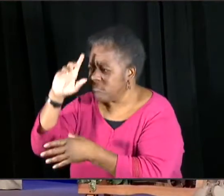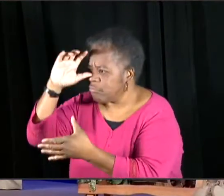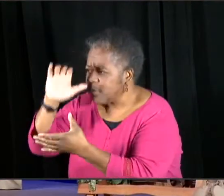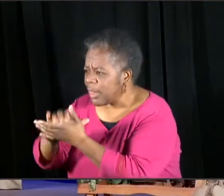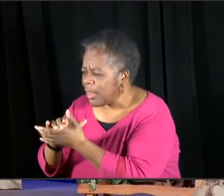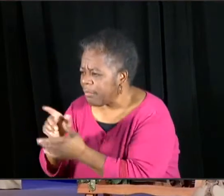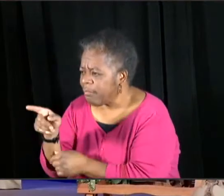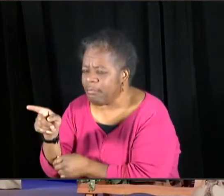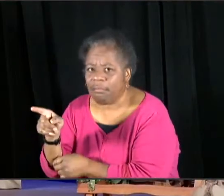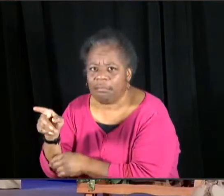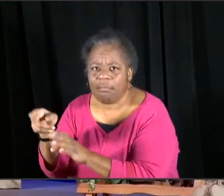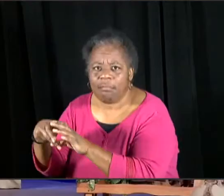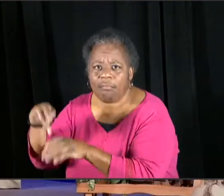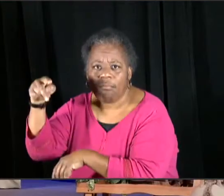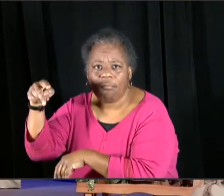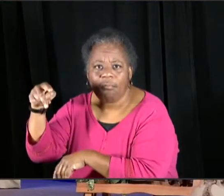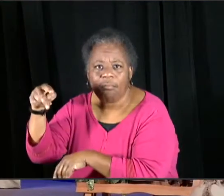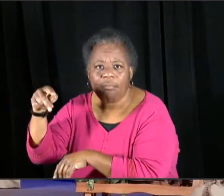belief.